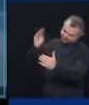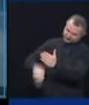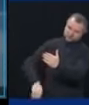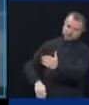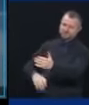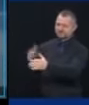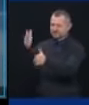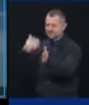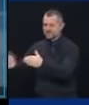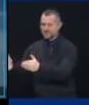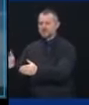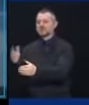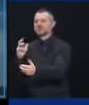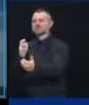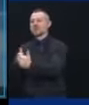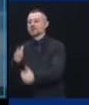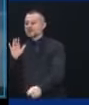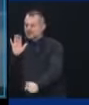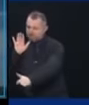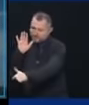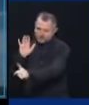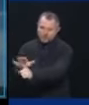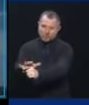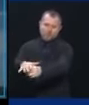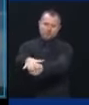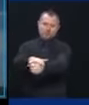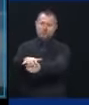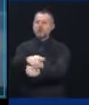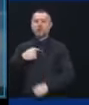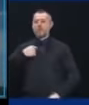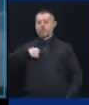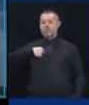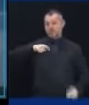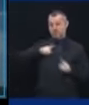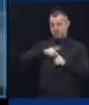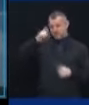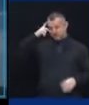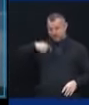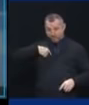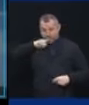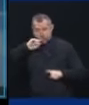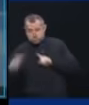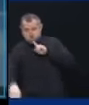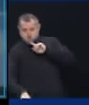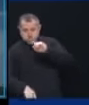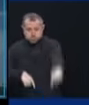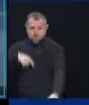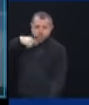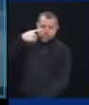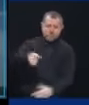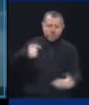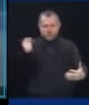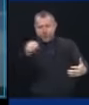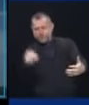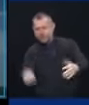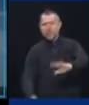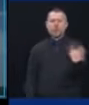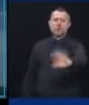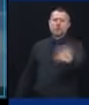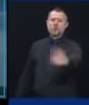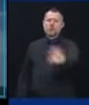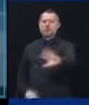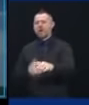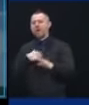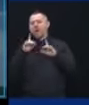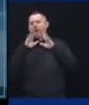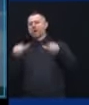fits their community. I'm not telling anyone what their plan should be. Whatever works